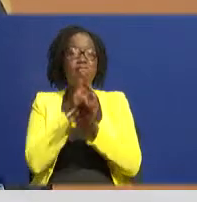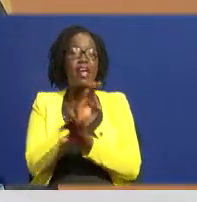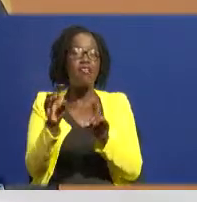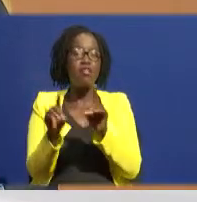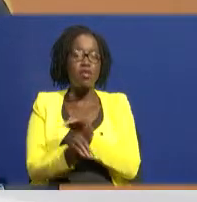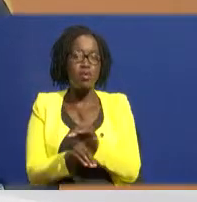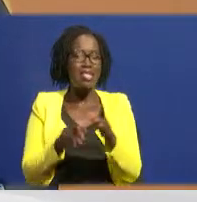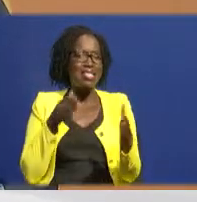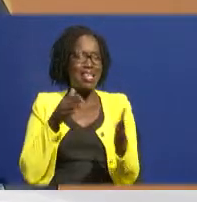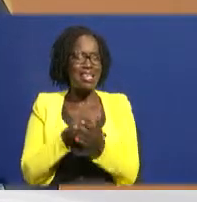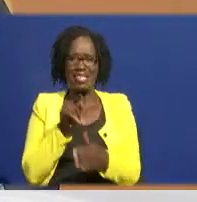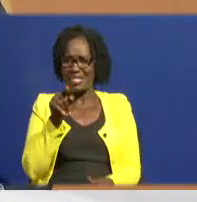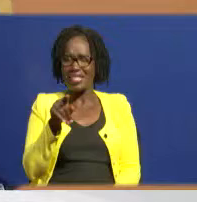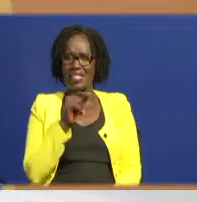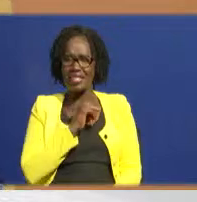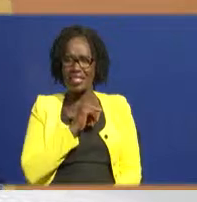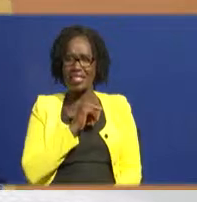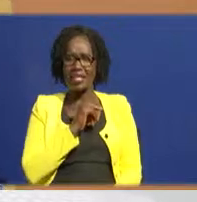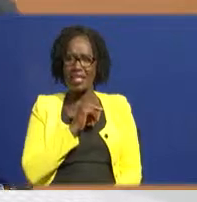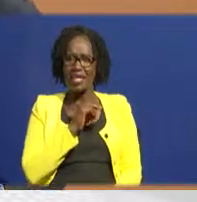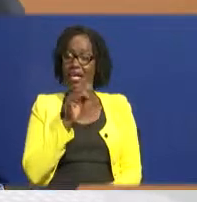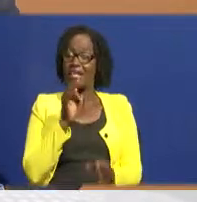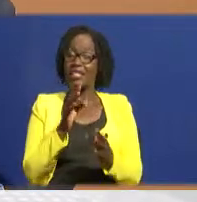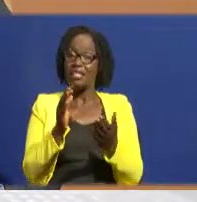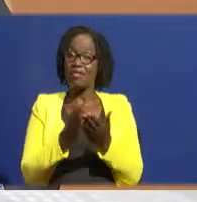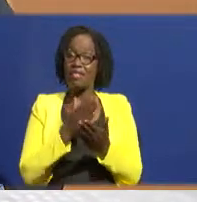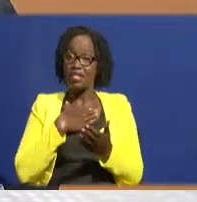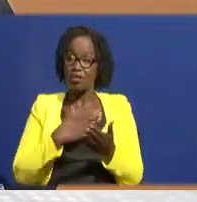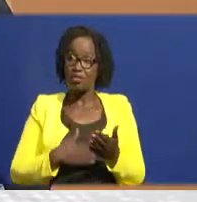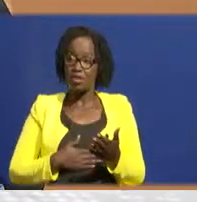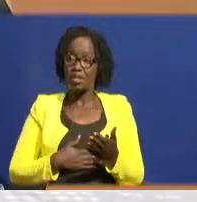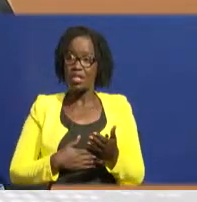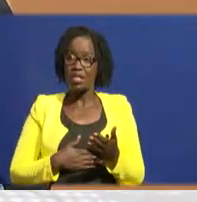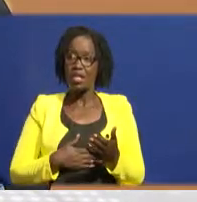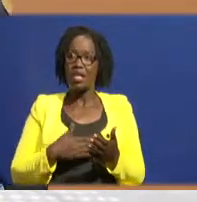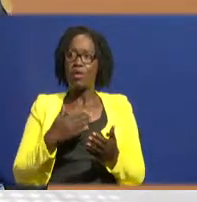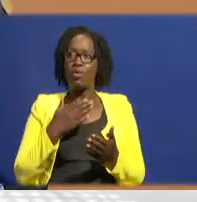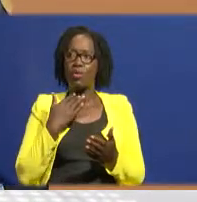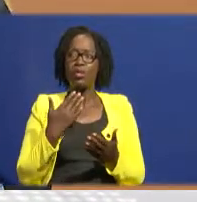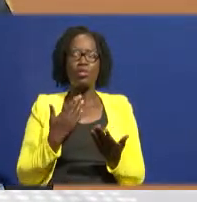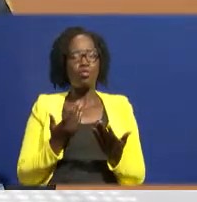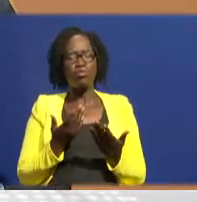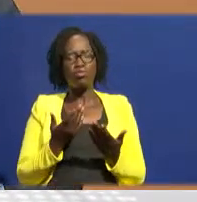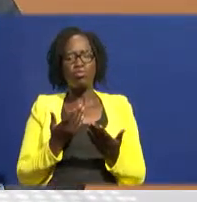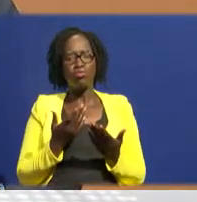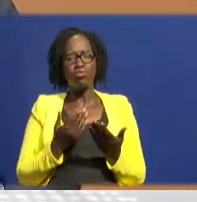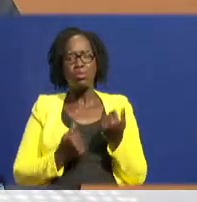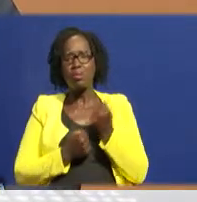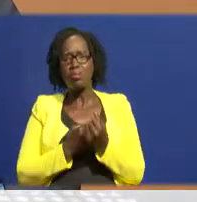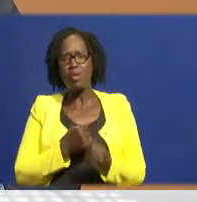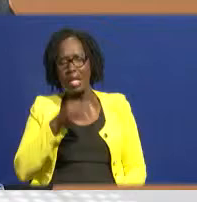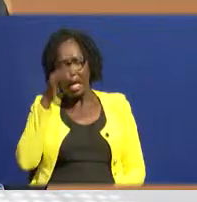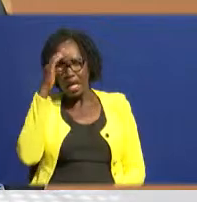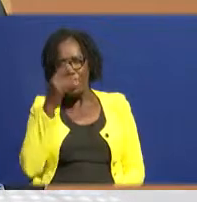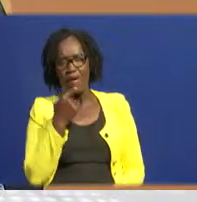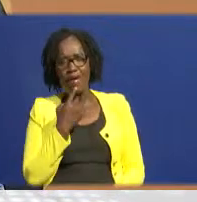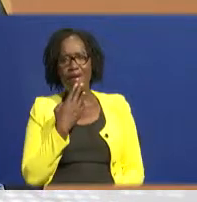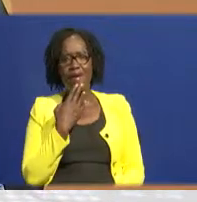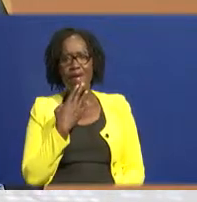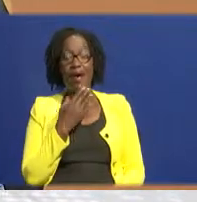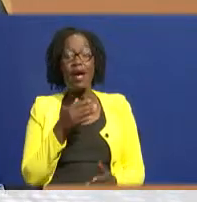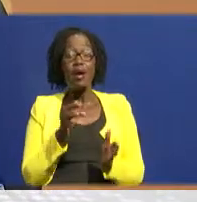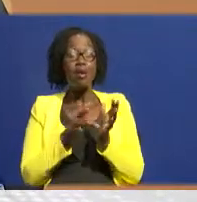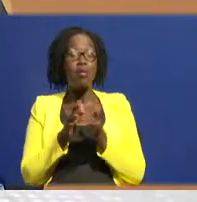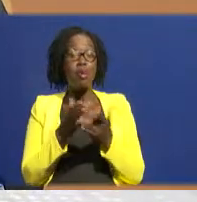is against this, and in case somebody is like wants to propagate about alcoholism, you realize even